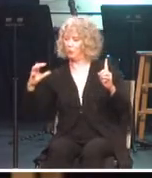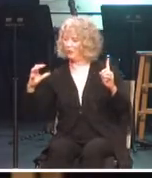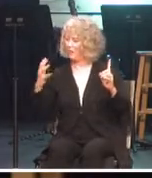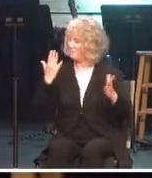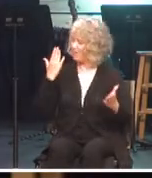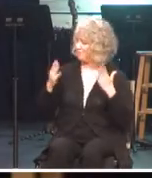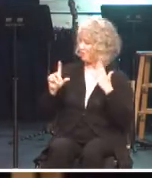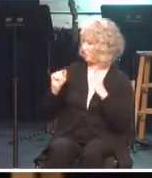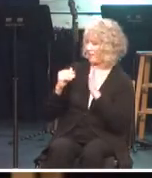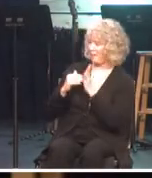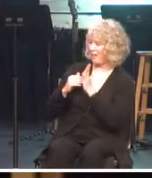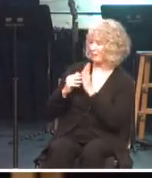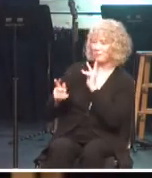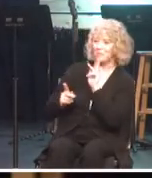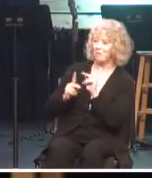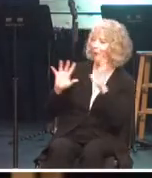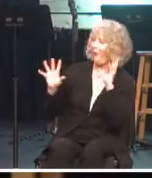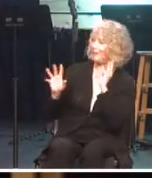20,000 people,